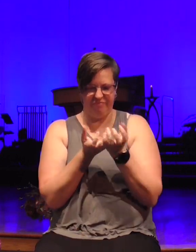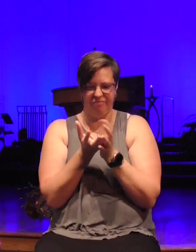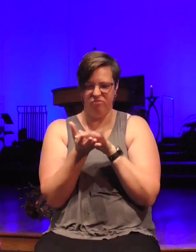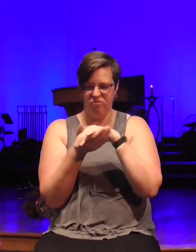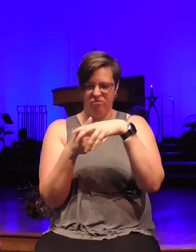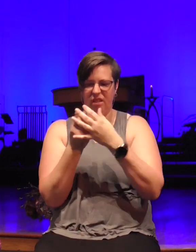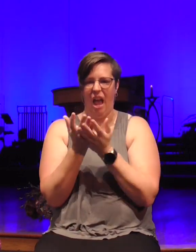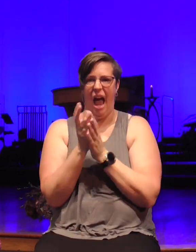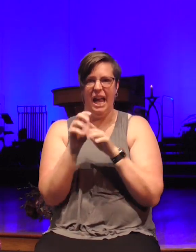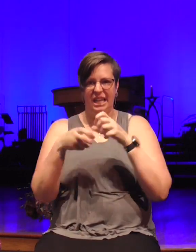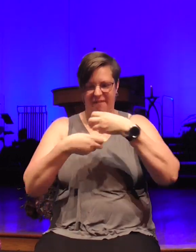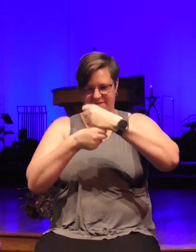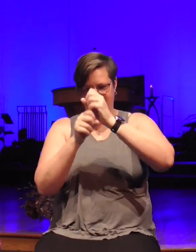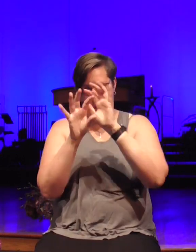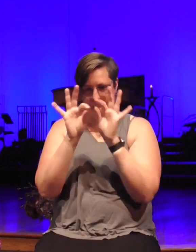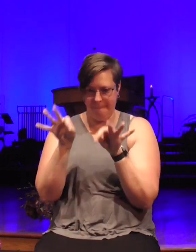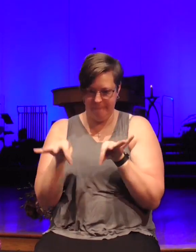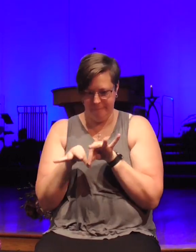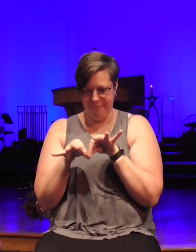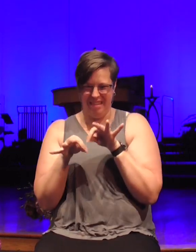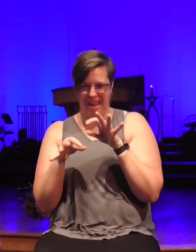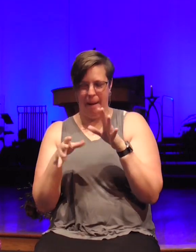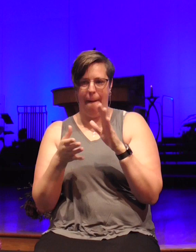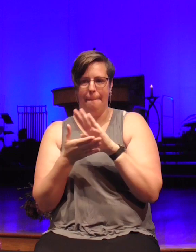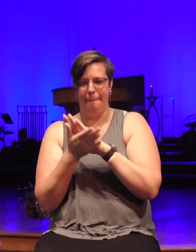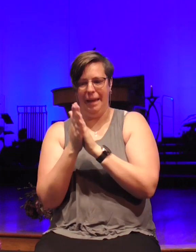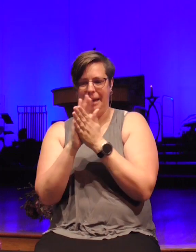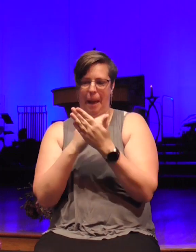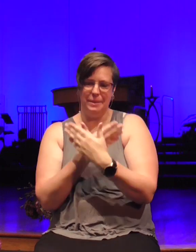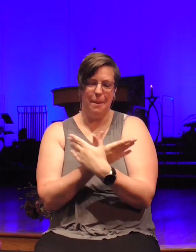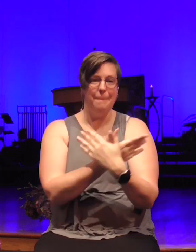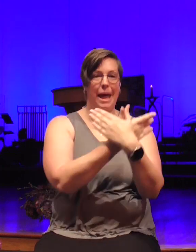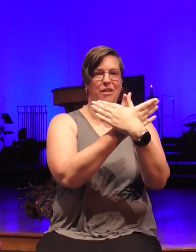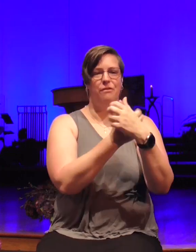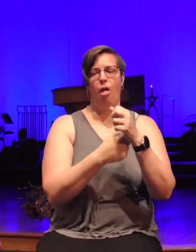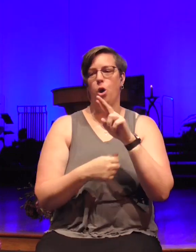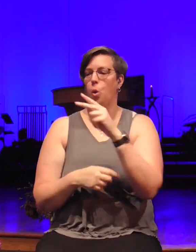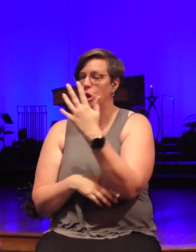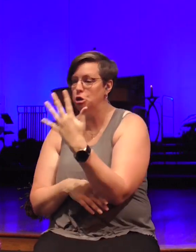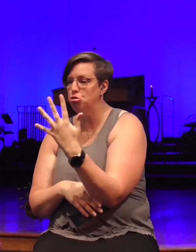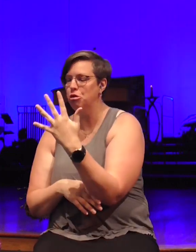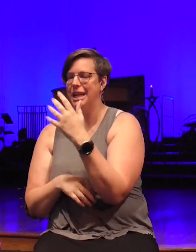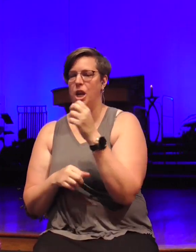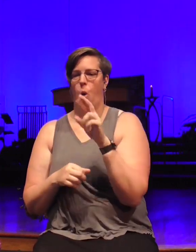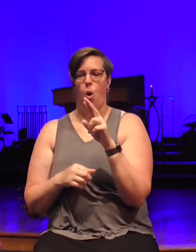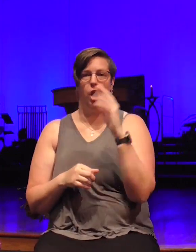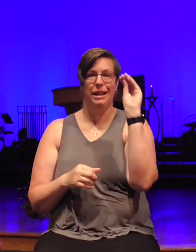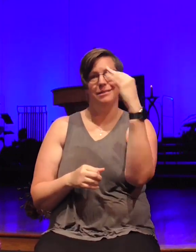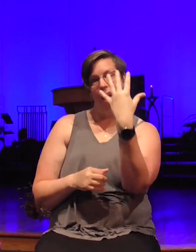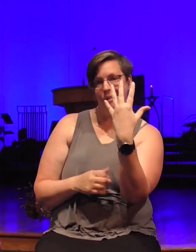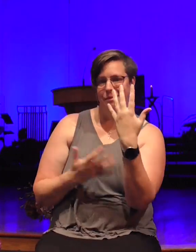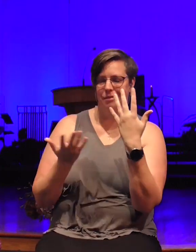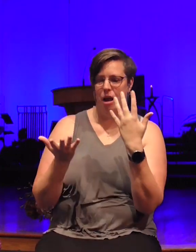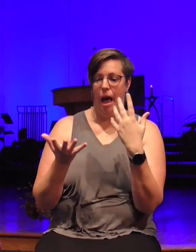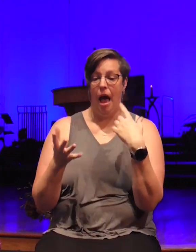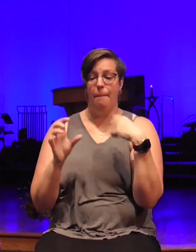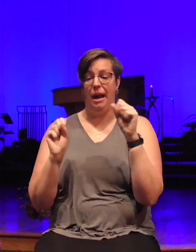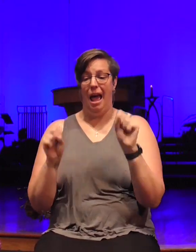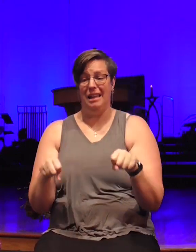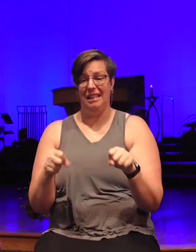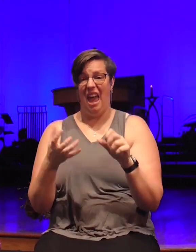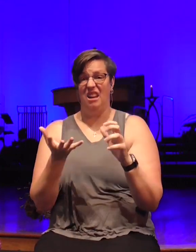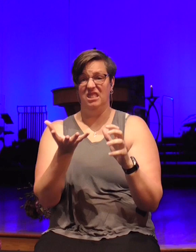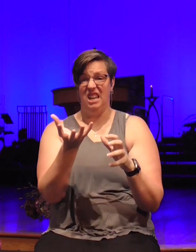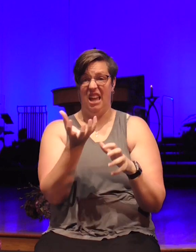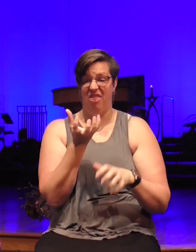could form and fashion it into a butterfly or a tree or a sun. Or I could also take that lump